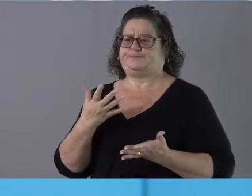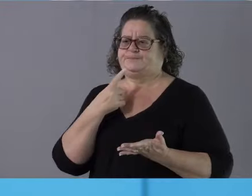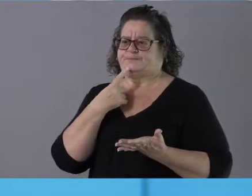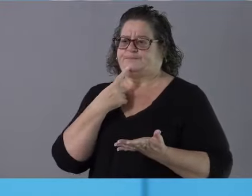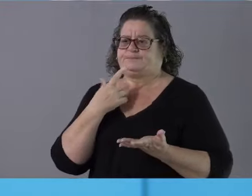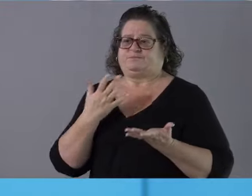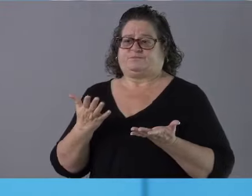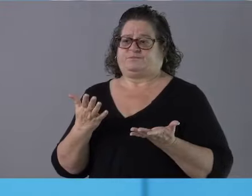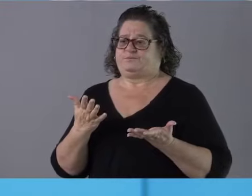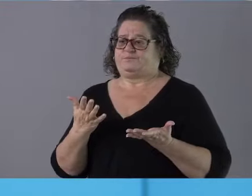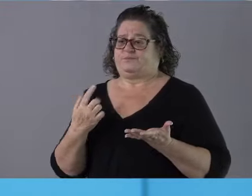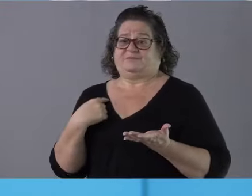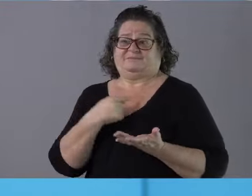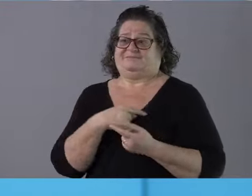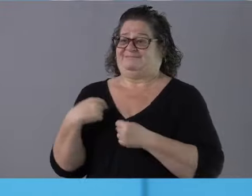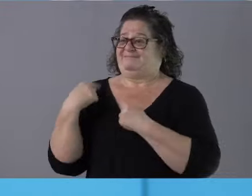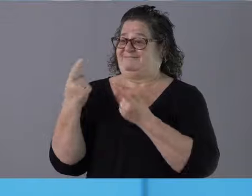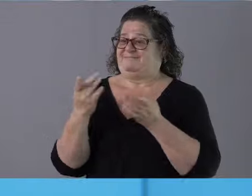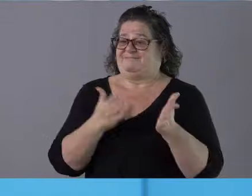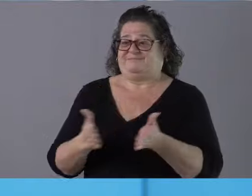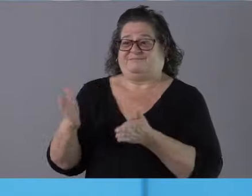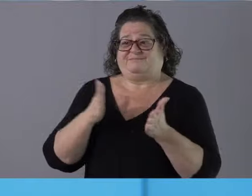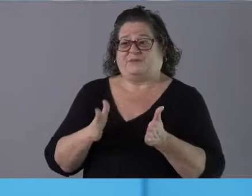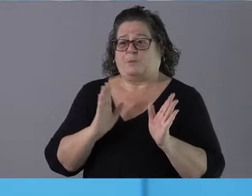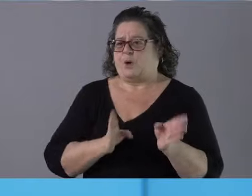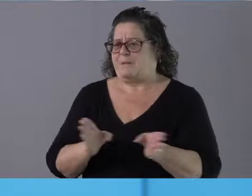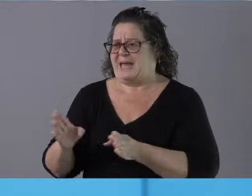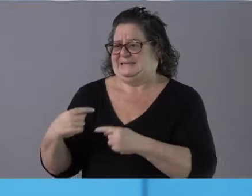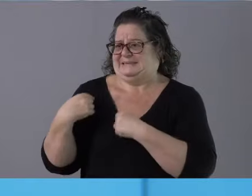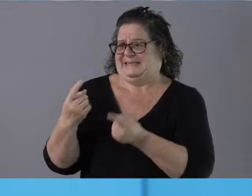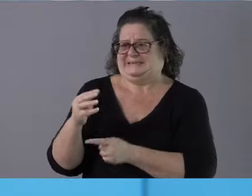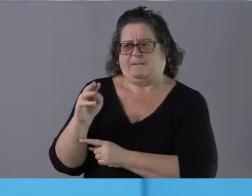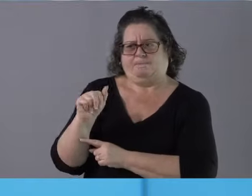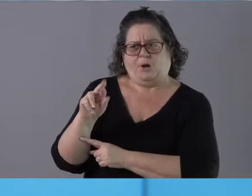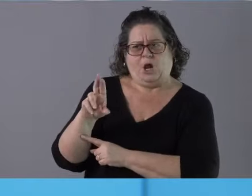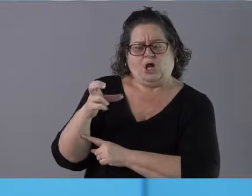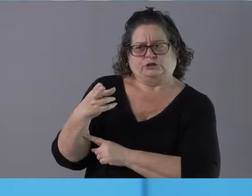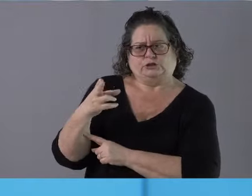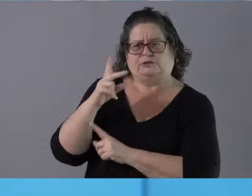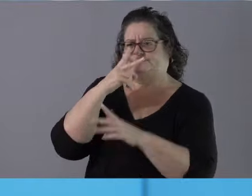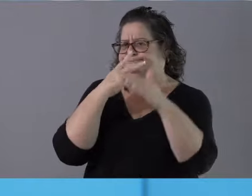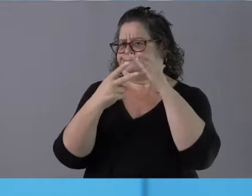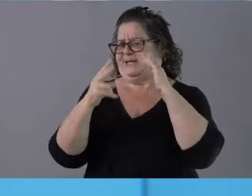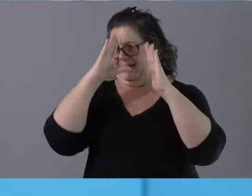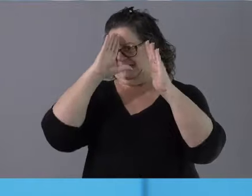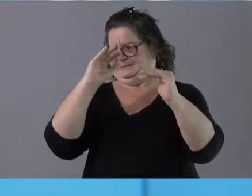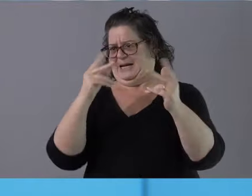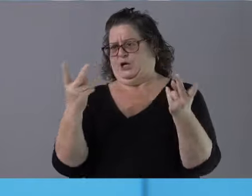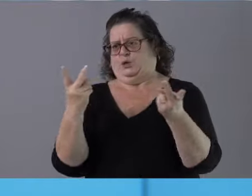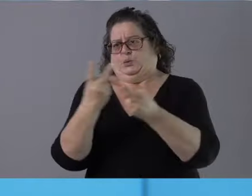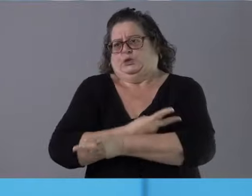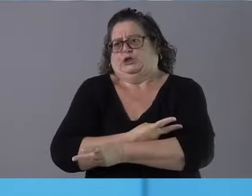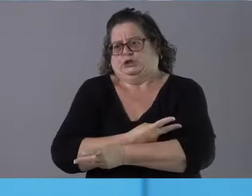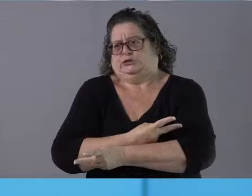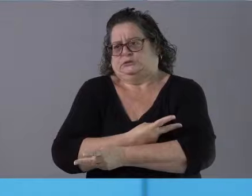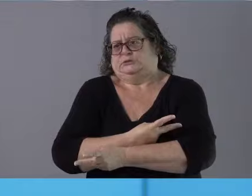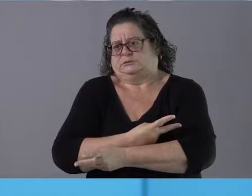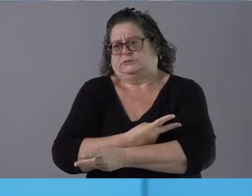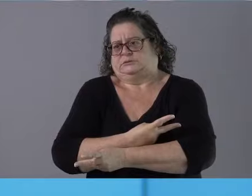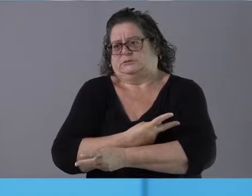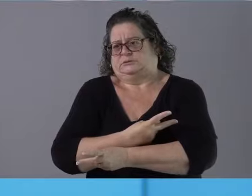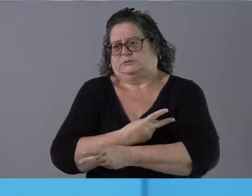in March for a worst case scenario. That's why we talk about 600 plus ICU beds that we haven't had to